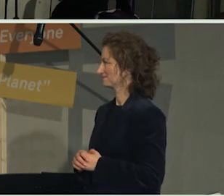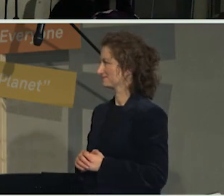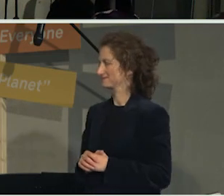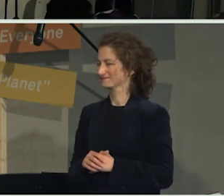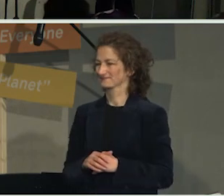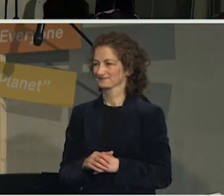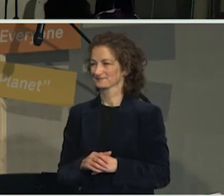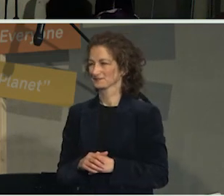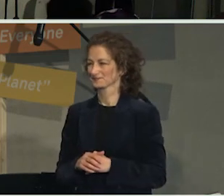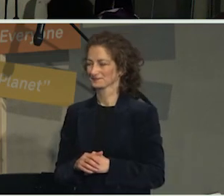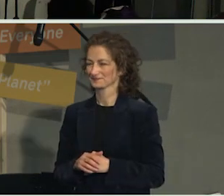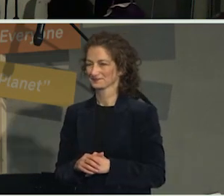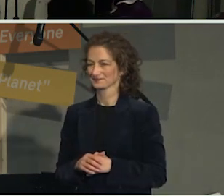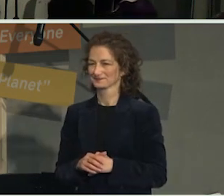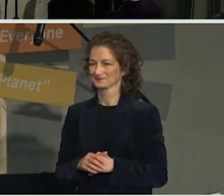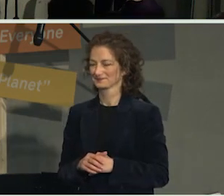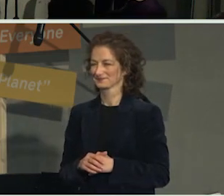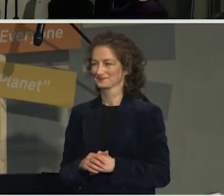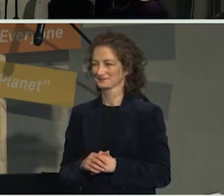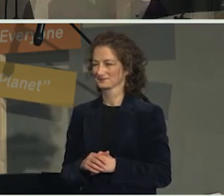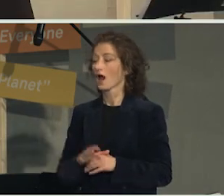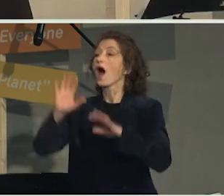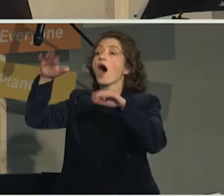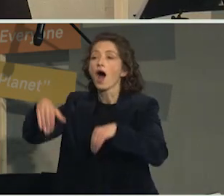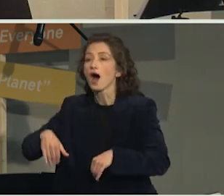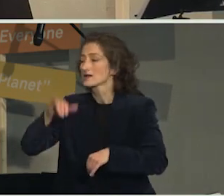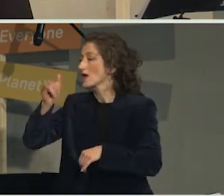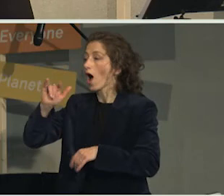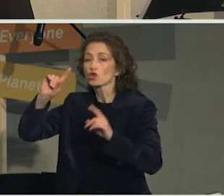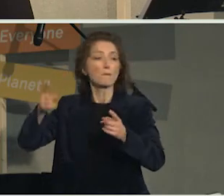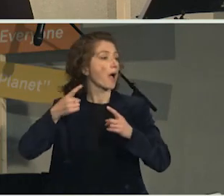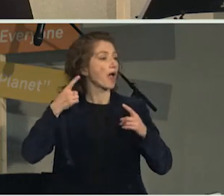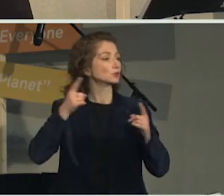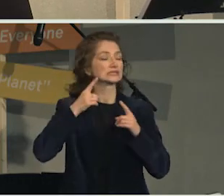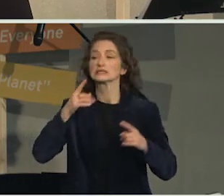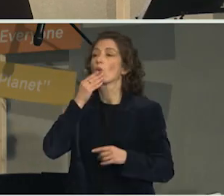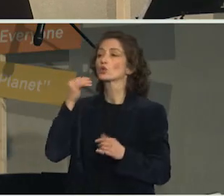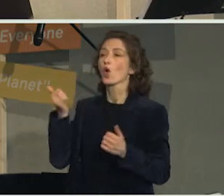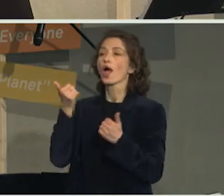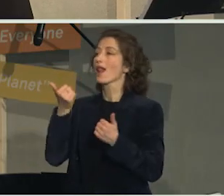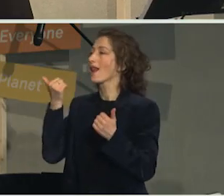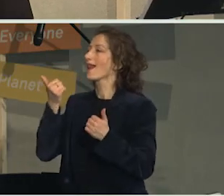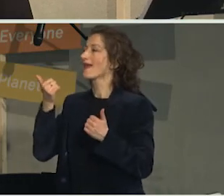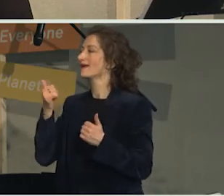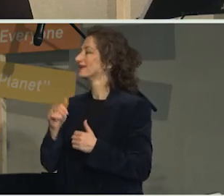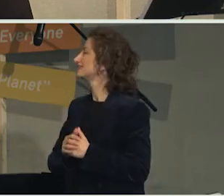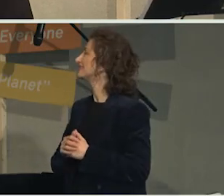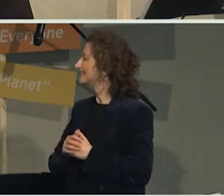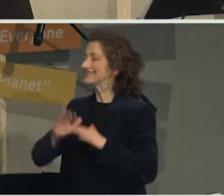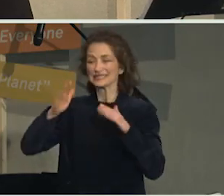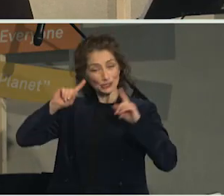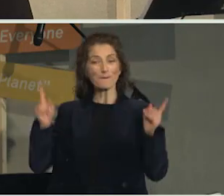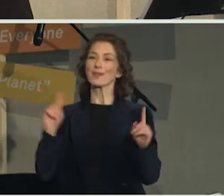Sorry. Okay, the classical music again. Oh, yes, yay. Y'all, come on. Okay, again for the classical music. This